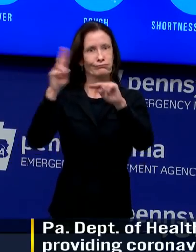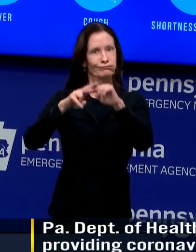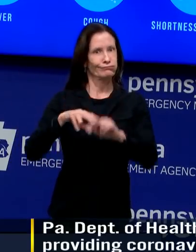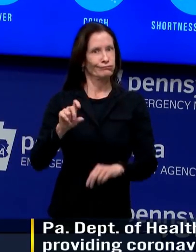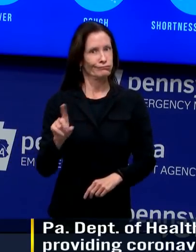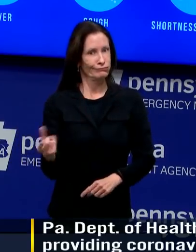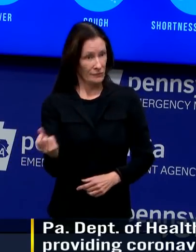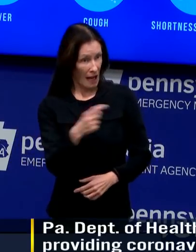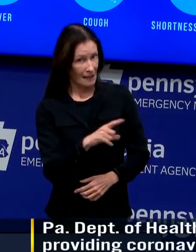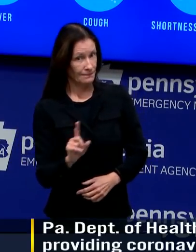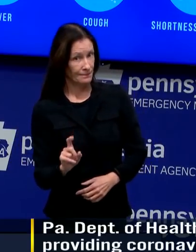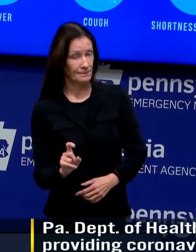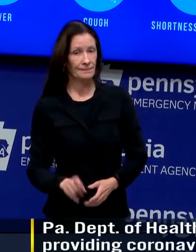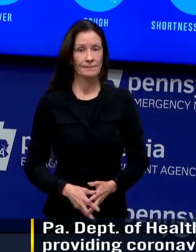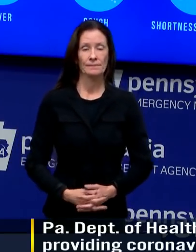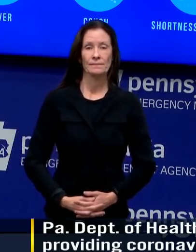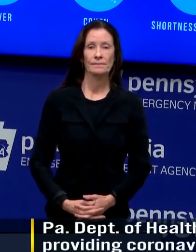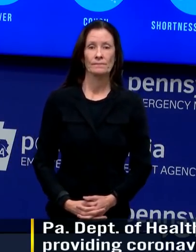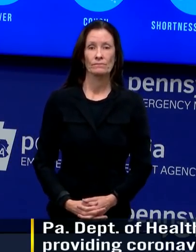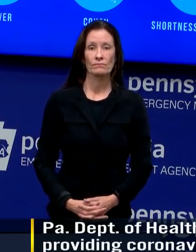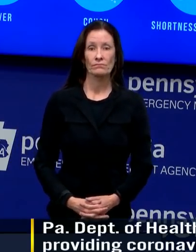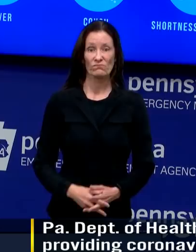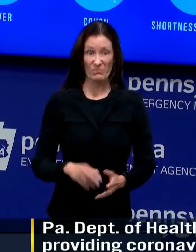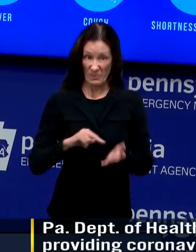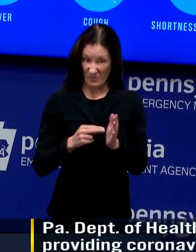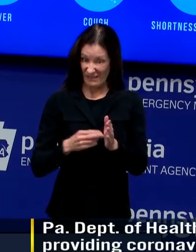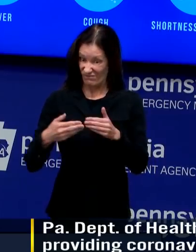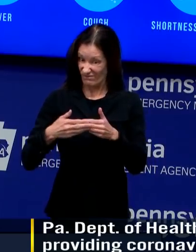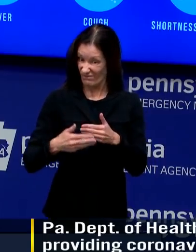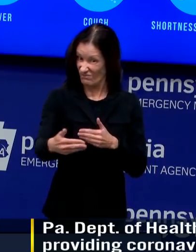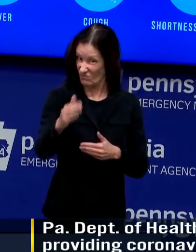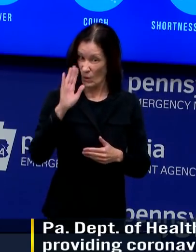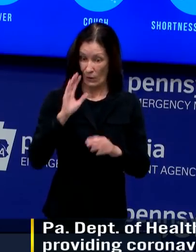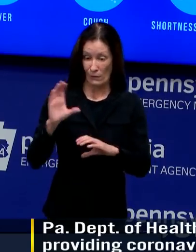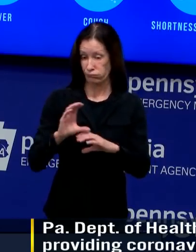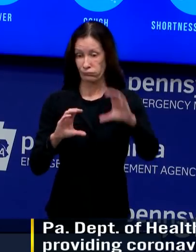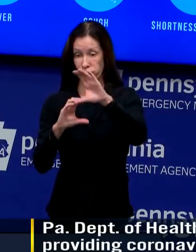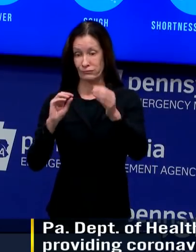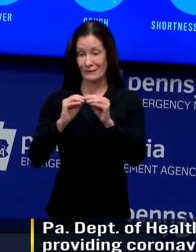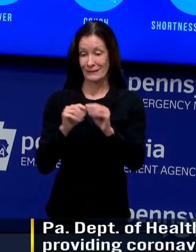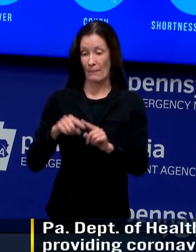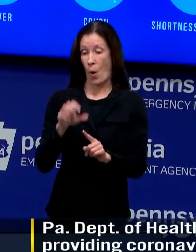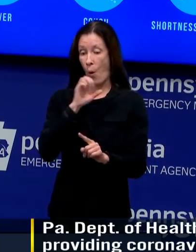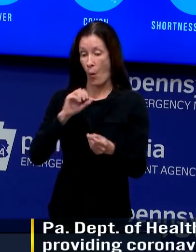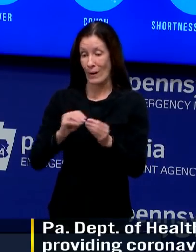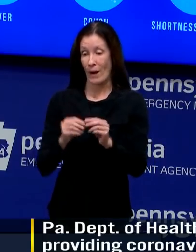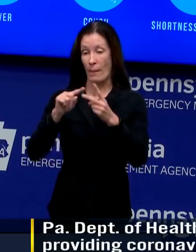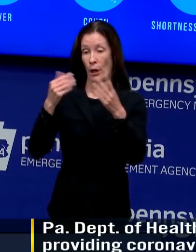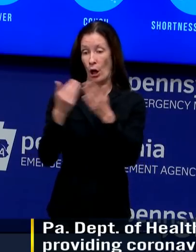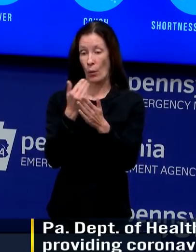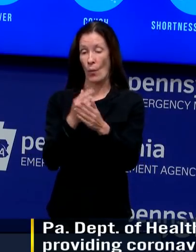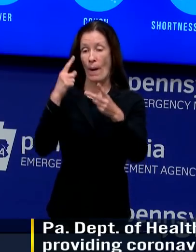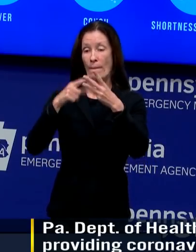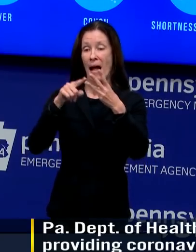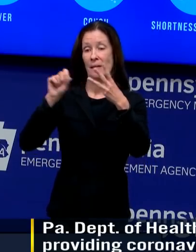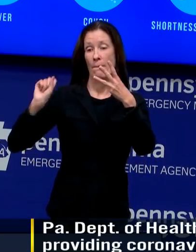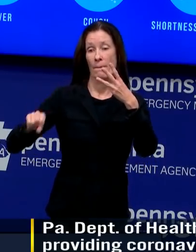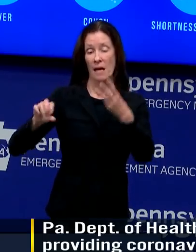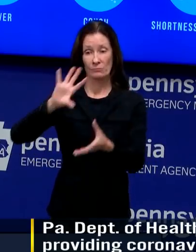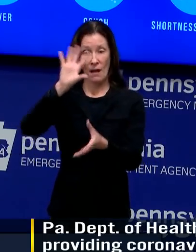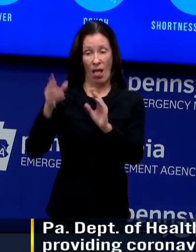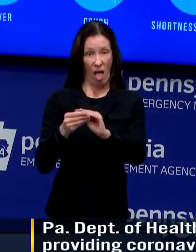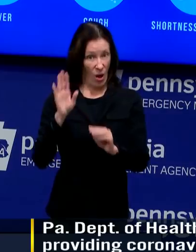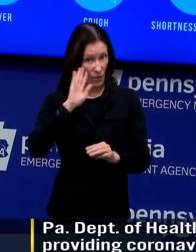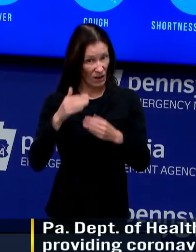and be at the place where we could add the probable deaths, and those are the only changes we'll be making. From the Philadelphia Inquirer, this is a question for Dr.